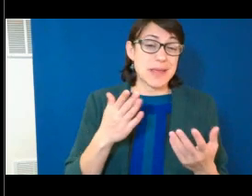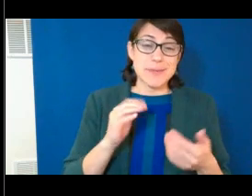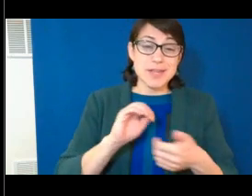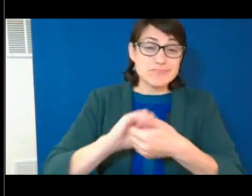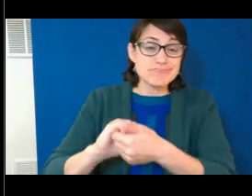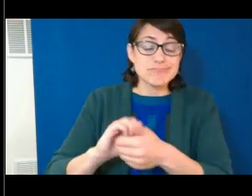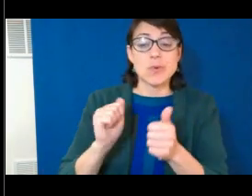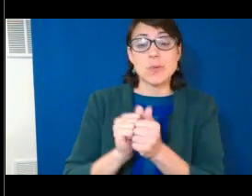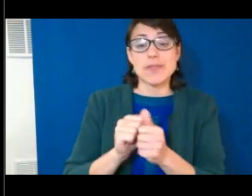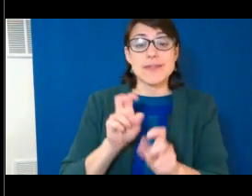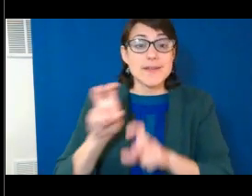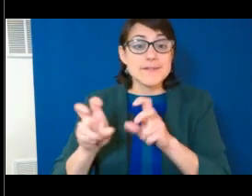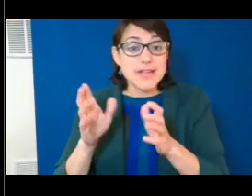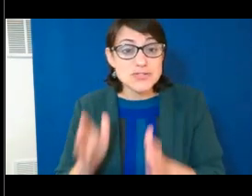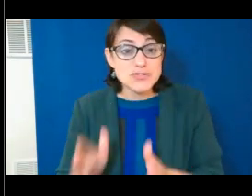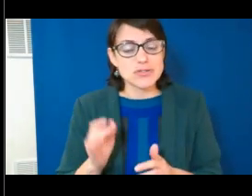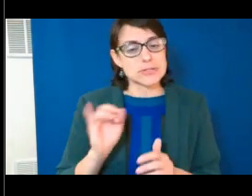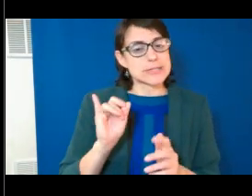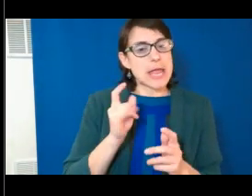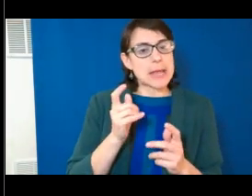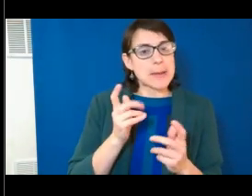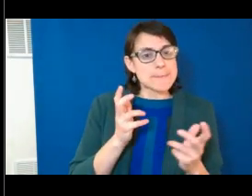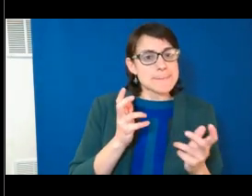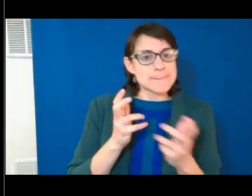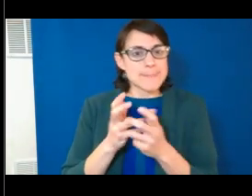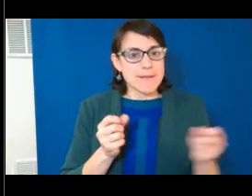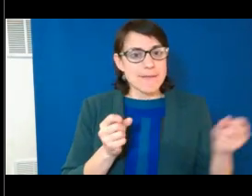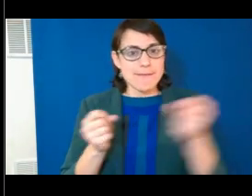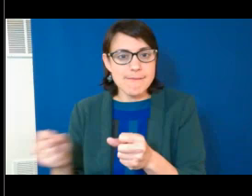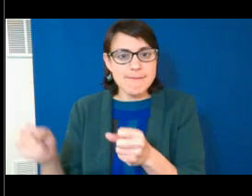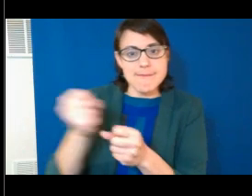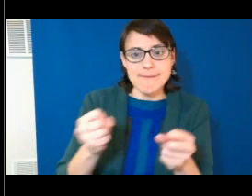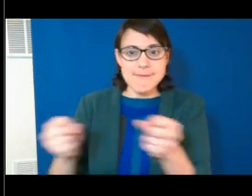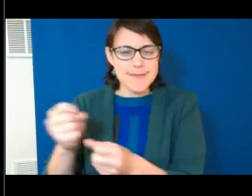matchmaking exercise? I'm curious at what else is being done.